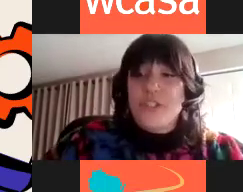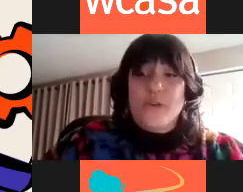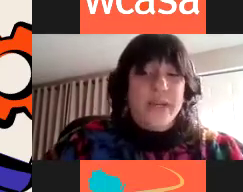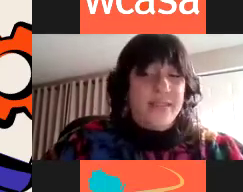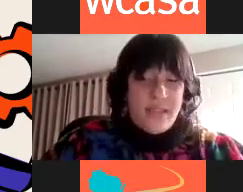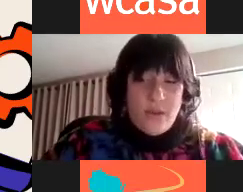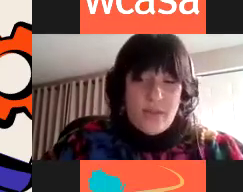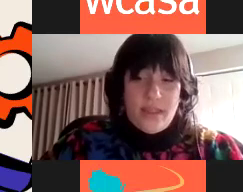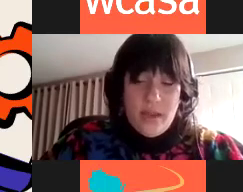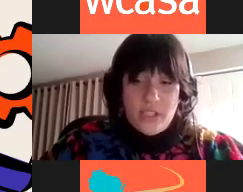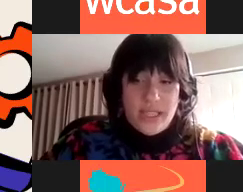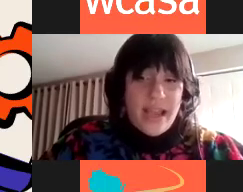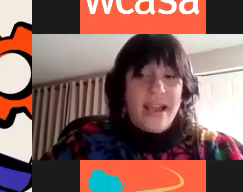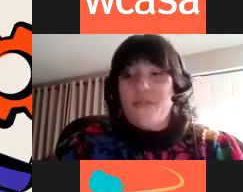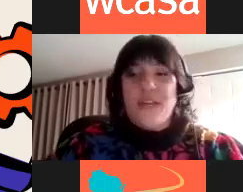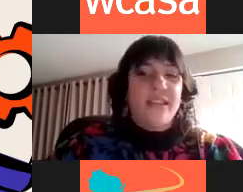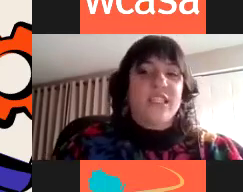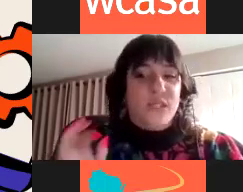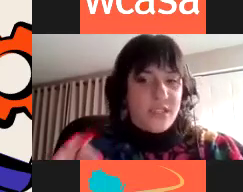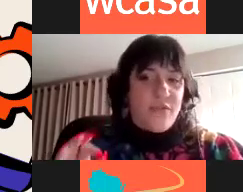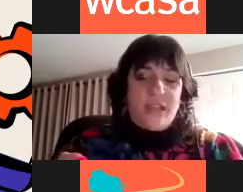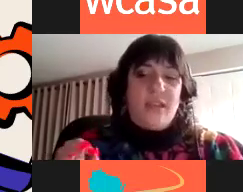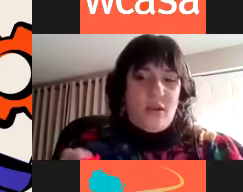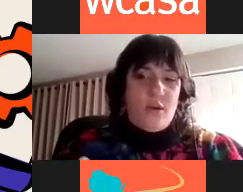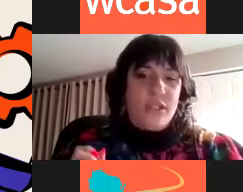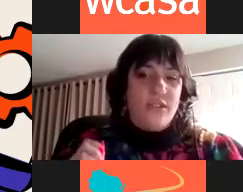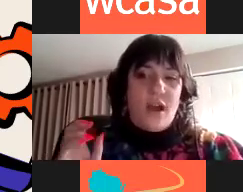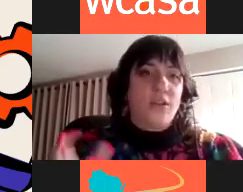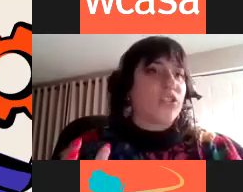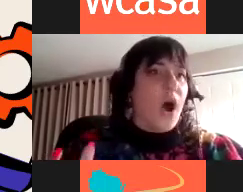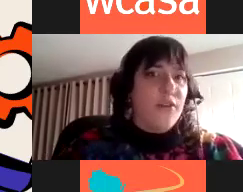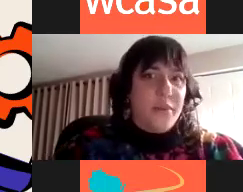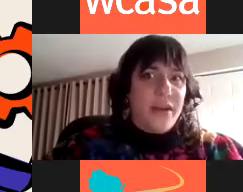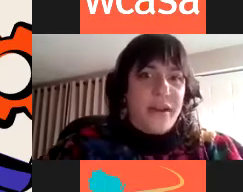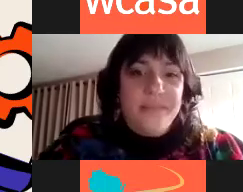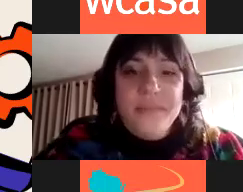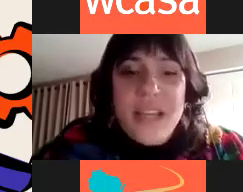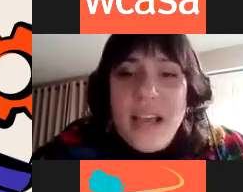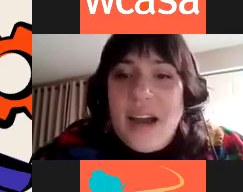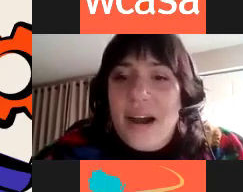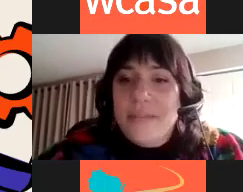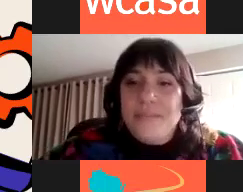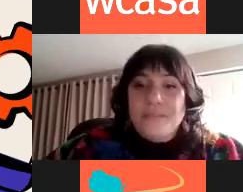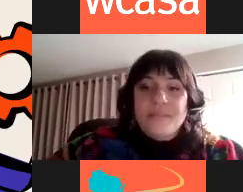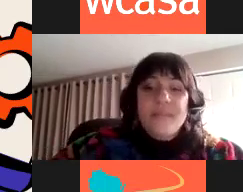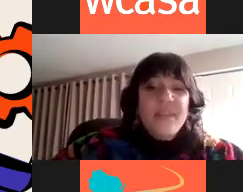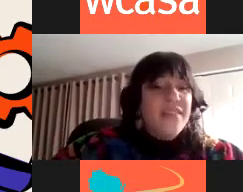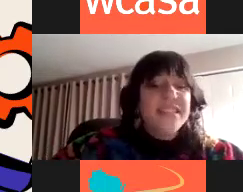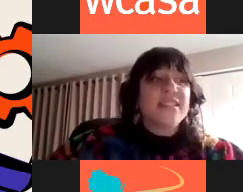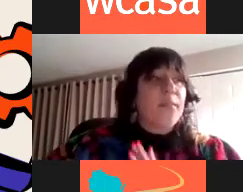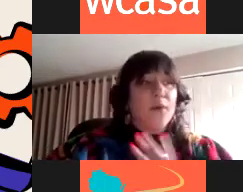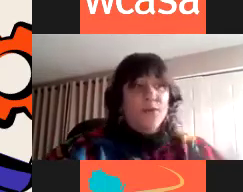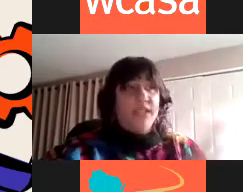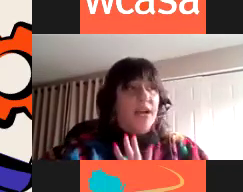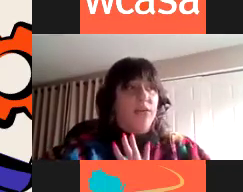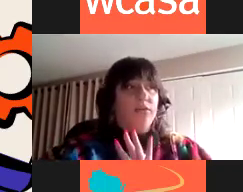free to share the reasons that you think the image is AI, if anything specific that you notice looks off about it. And